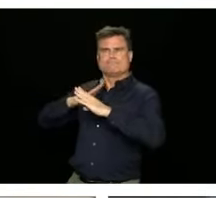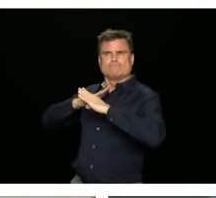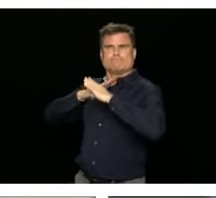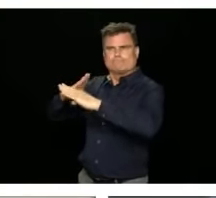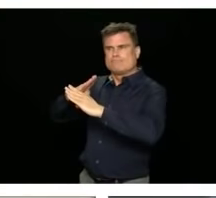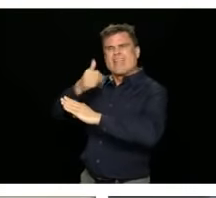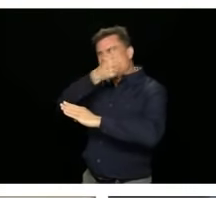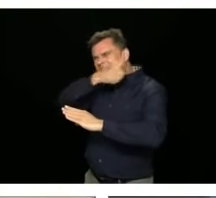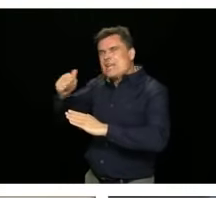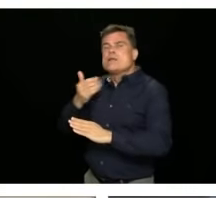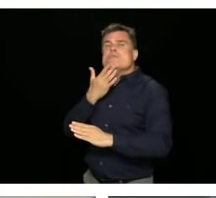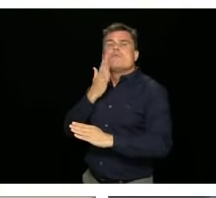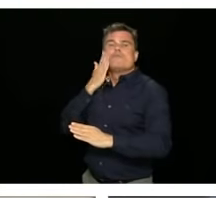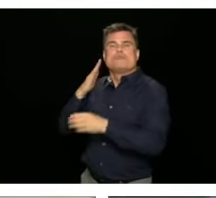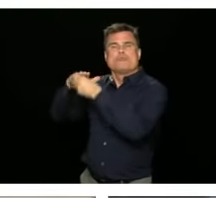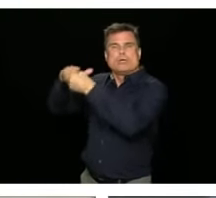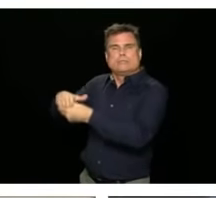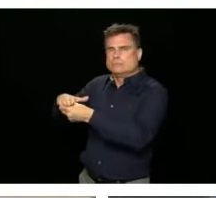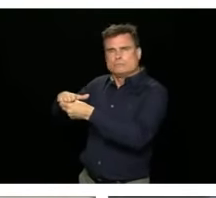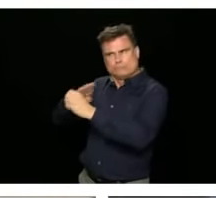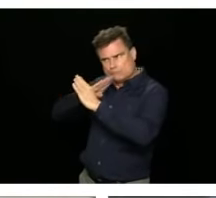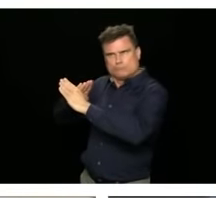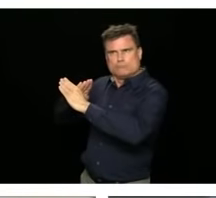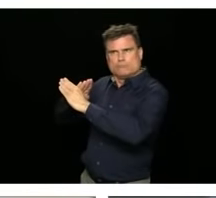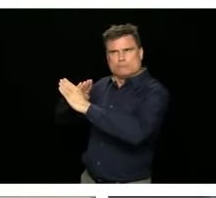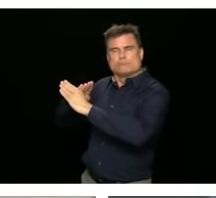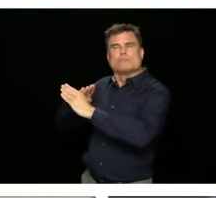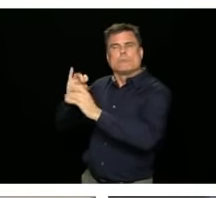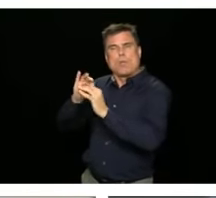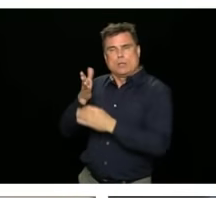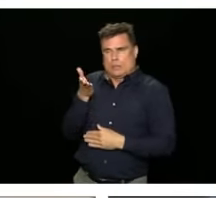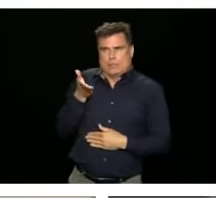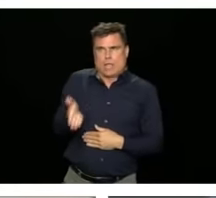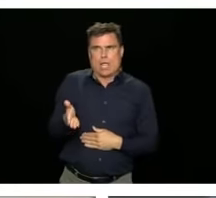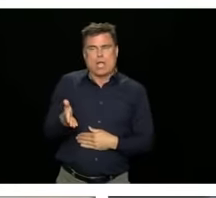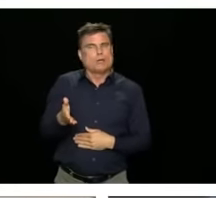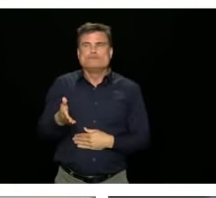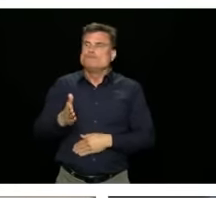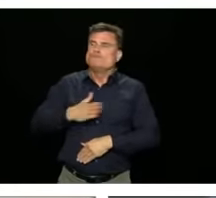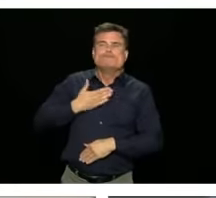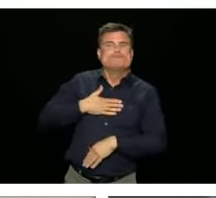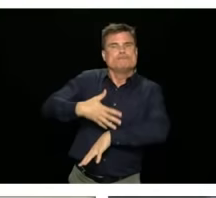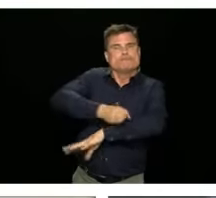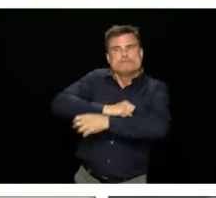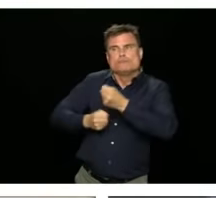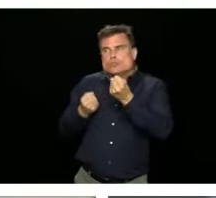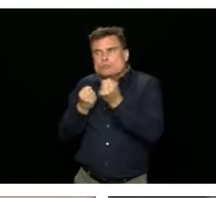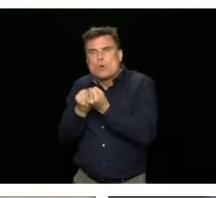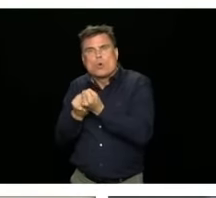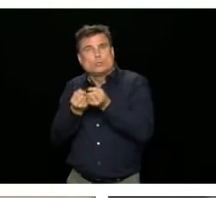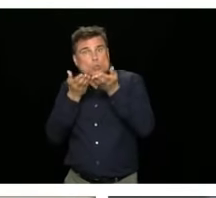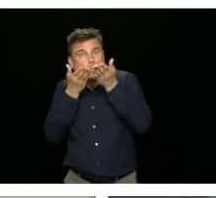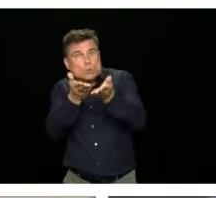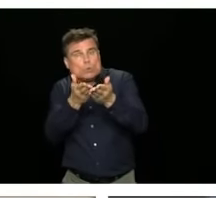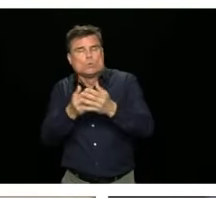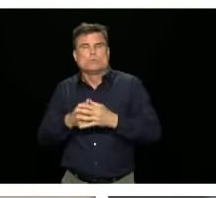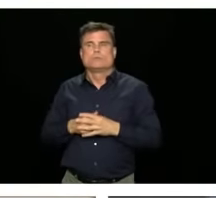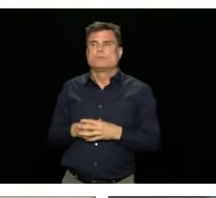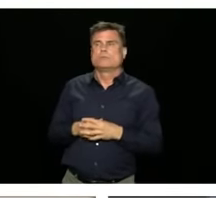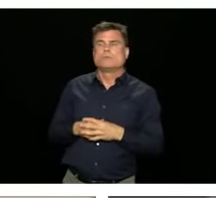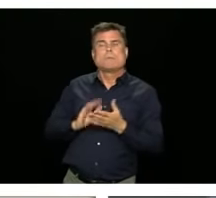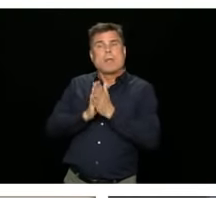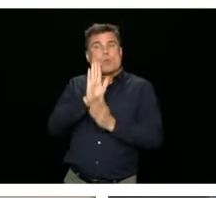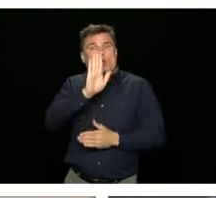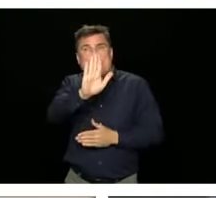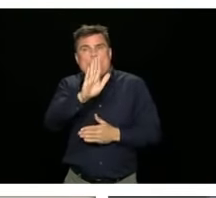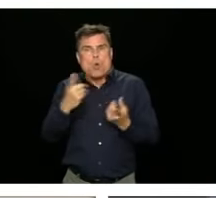representative. So I think that it's a good thing to get advice about, whether that's legal advice